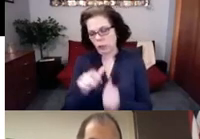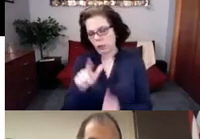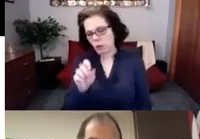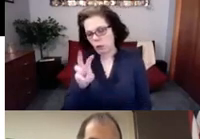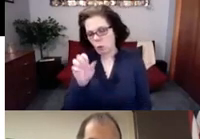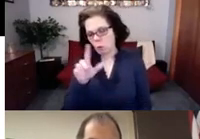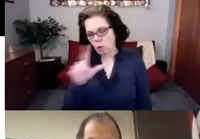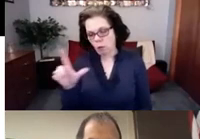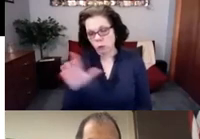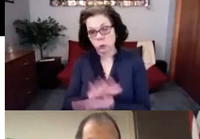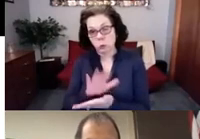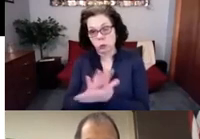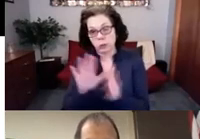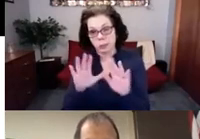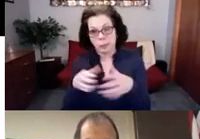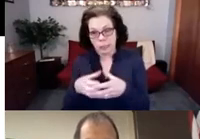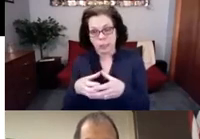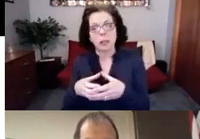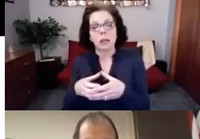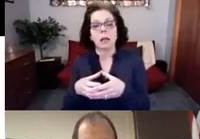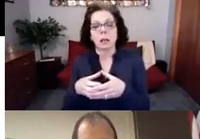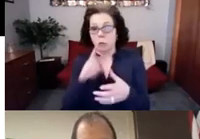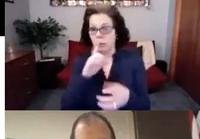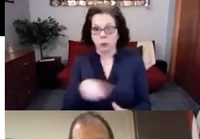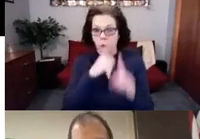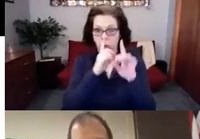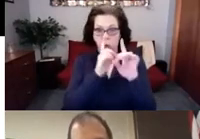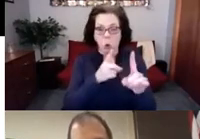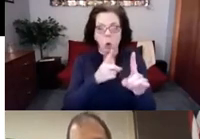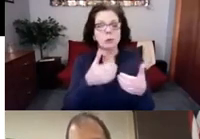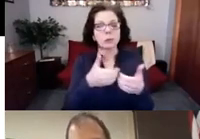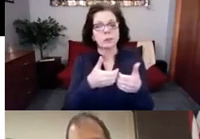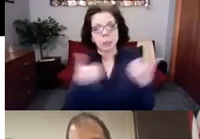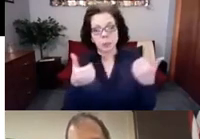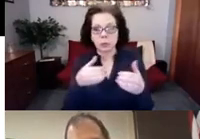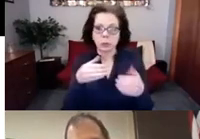But presently, the goal is to bring the substantially separate special education